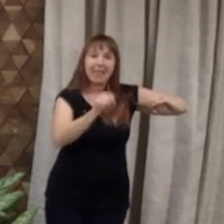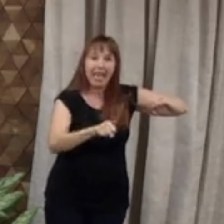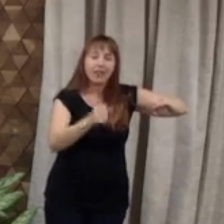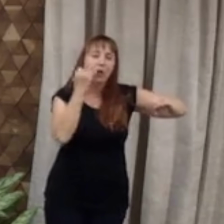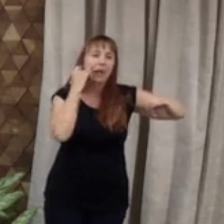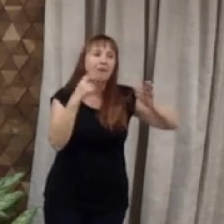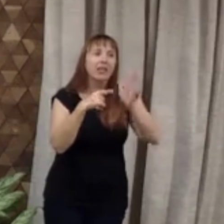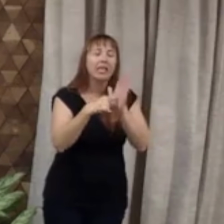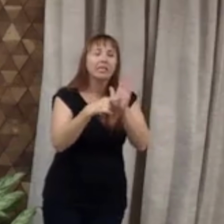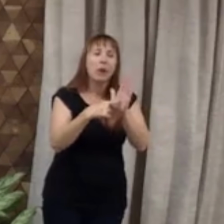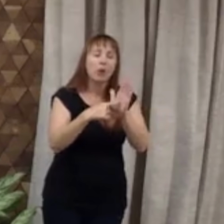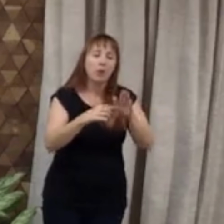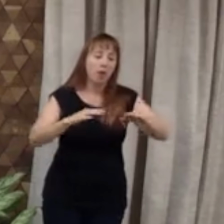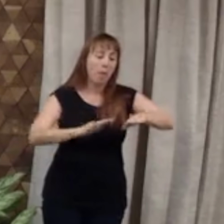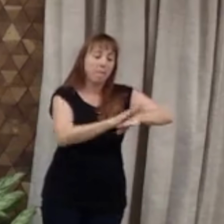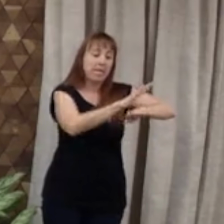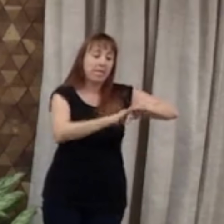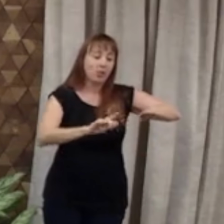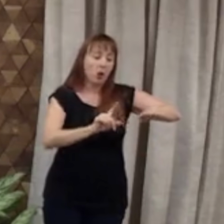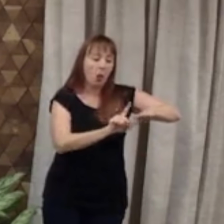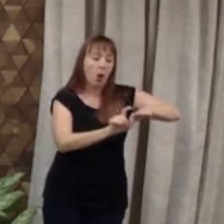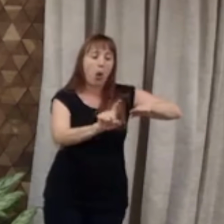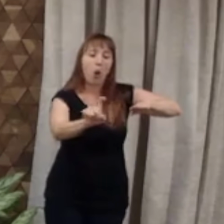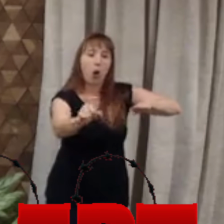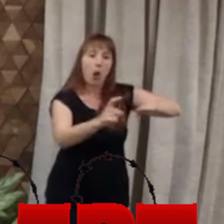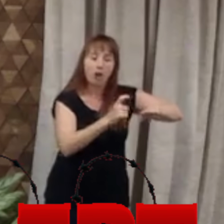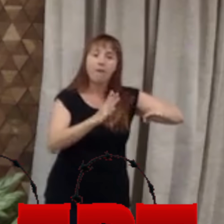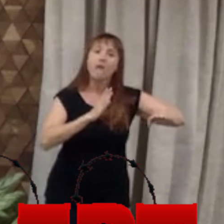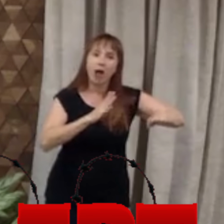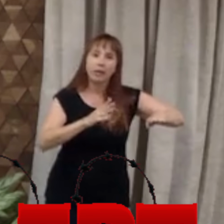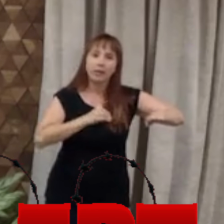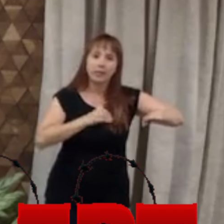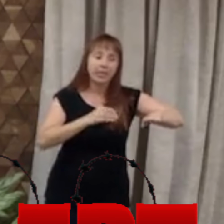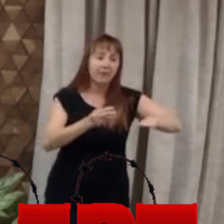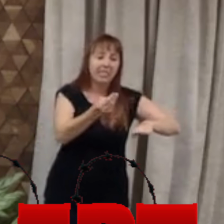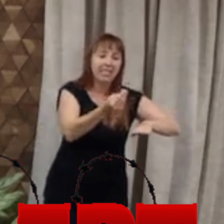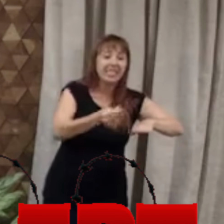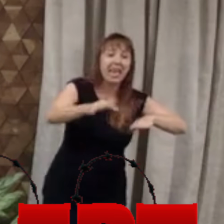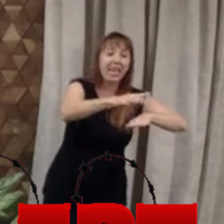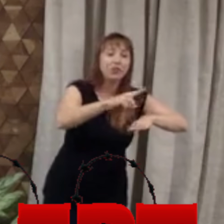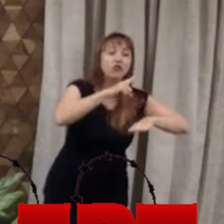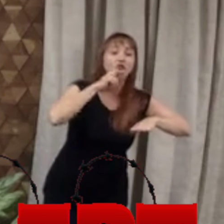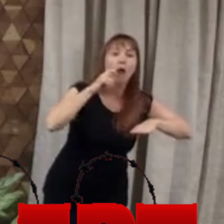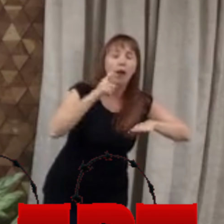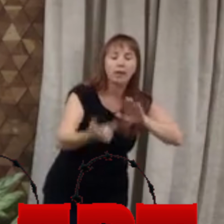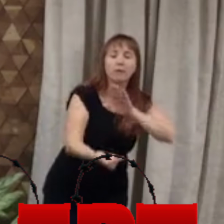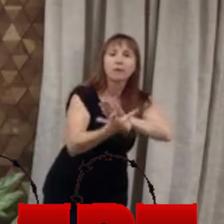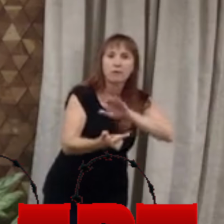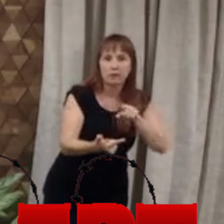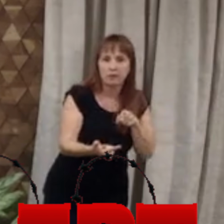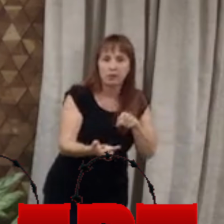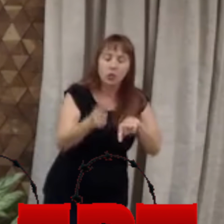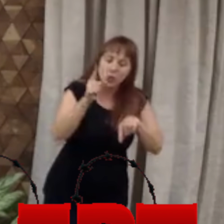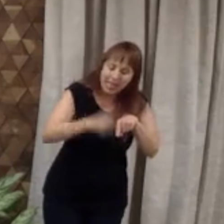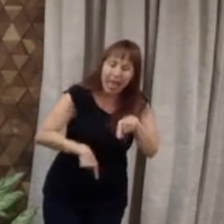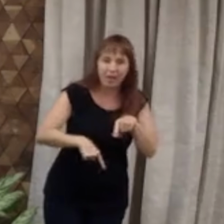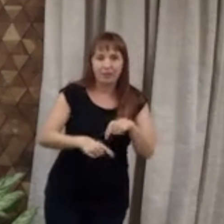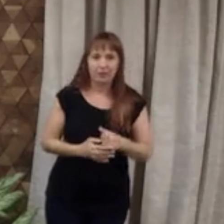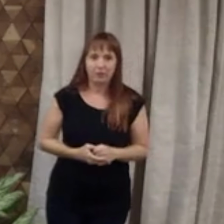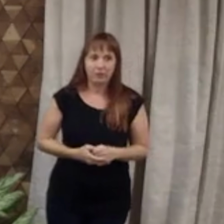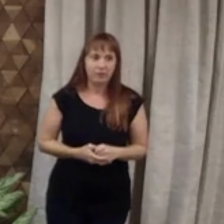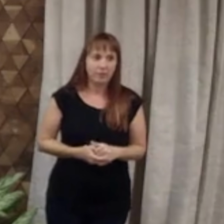if you're running or walking in the water, you're going to be okay. If you're on the sand, you're violating the proclamation for the